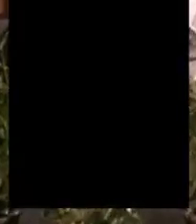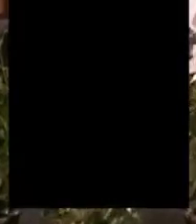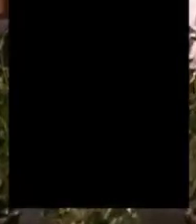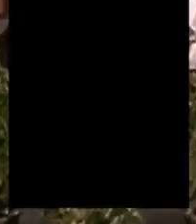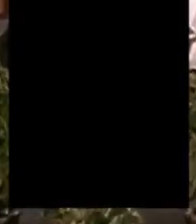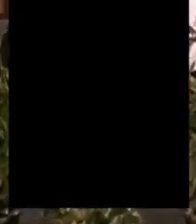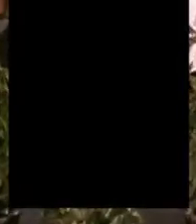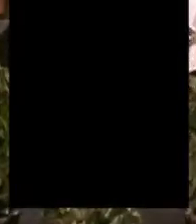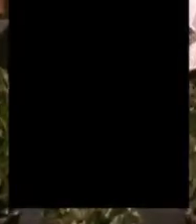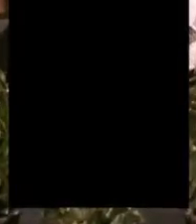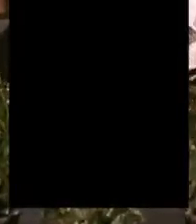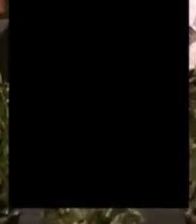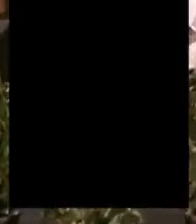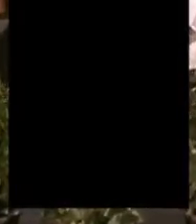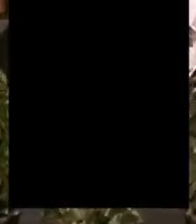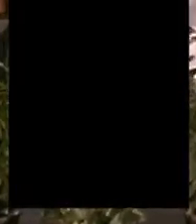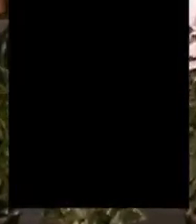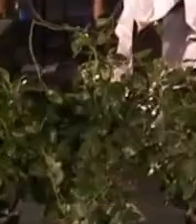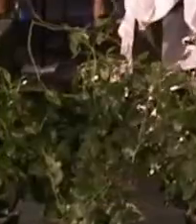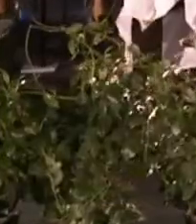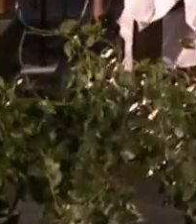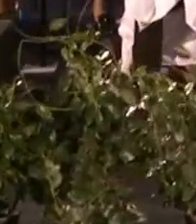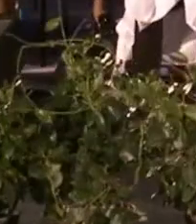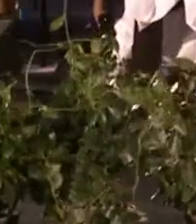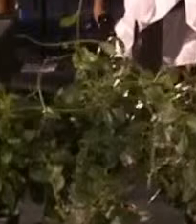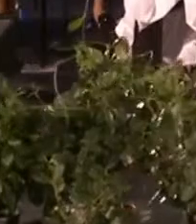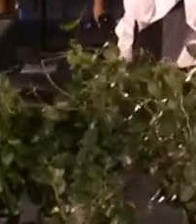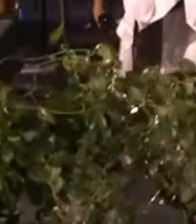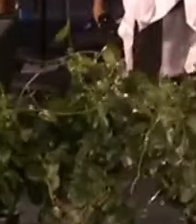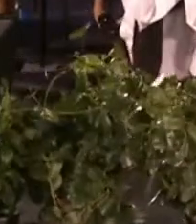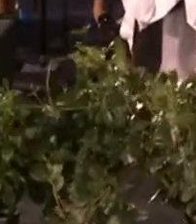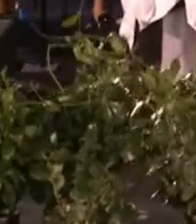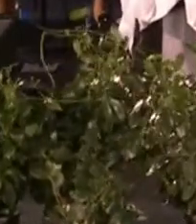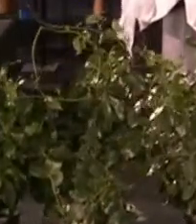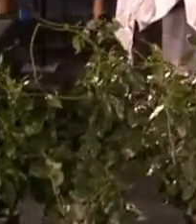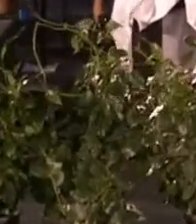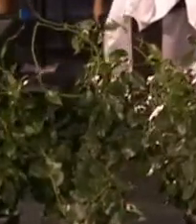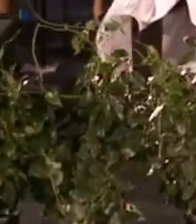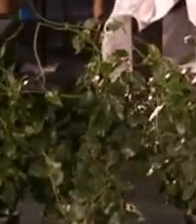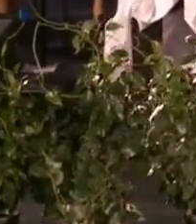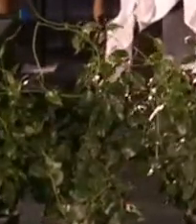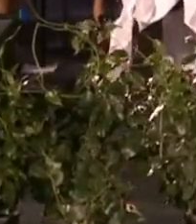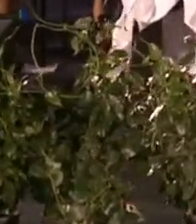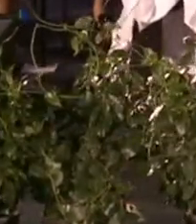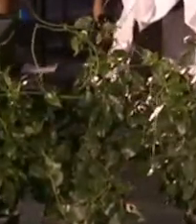Isaac Ramirez will be attending St. Philip's College.